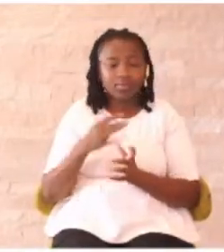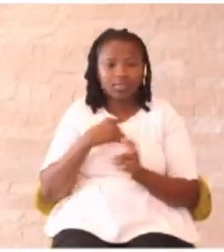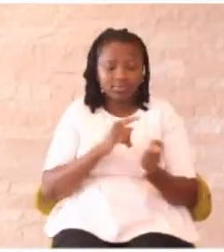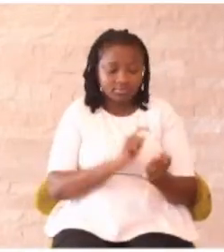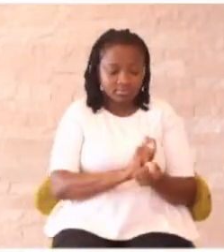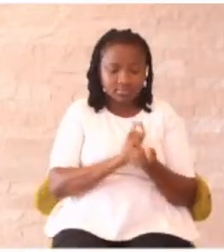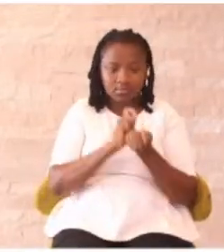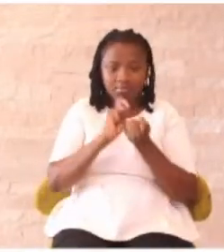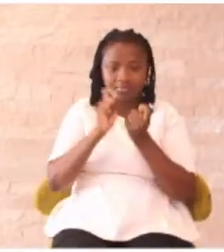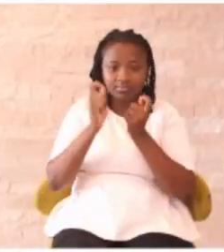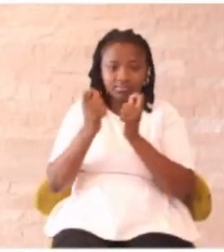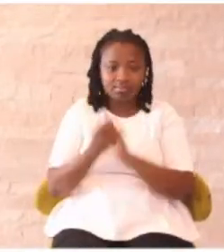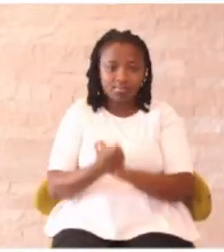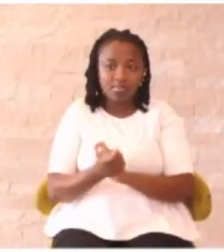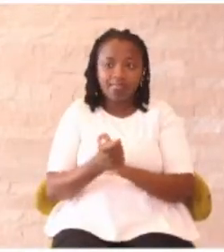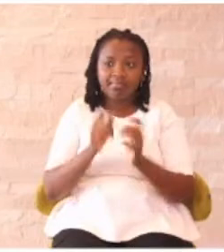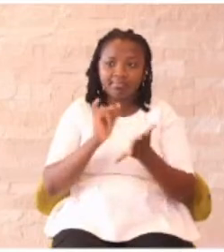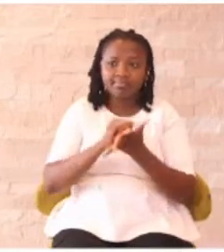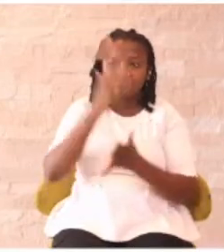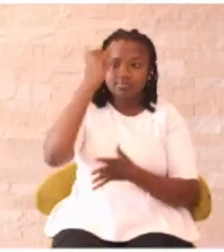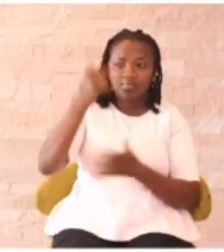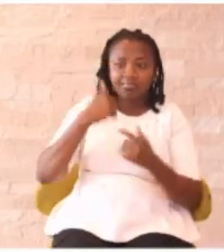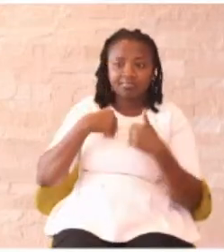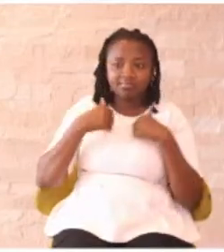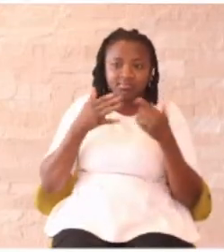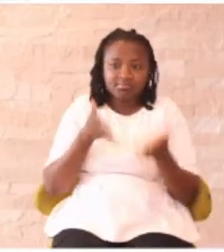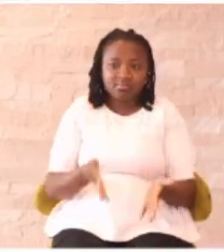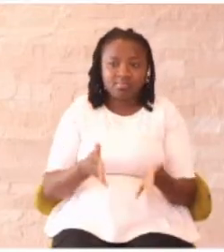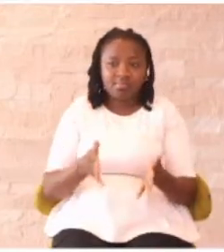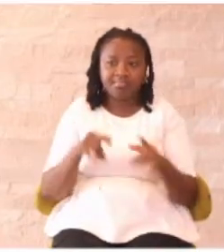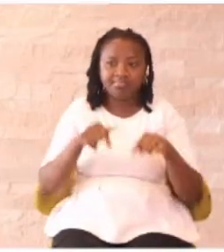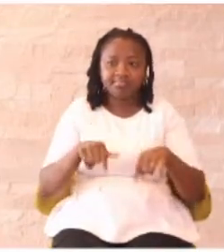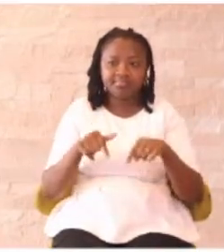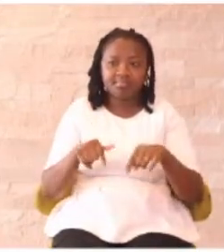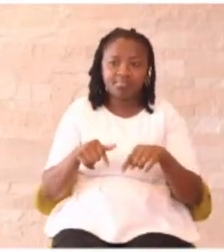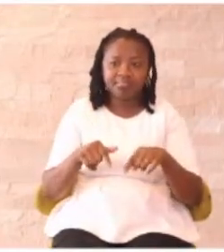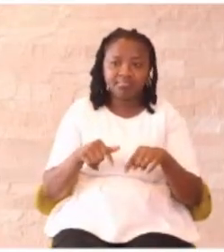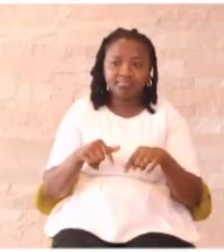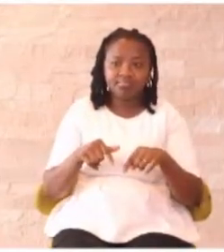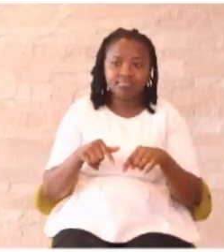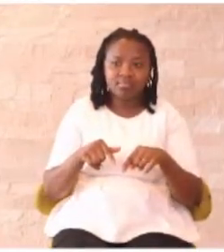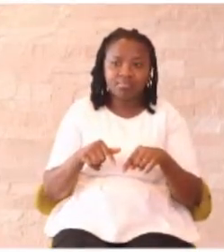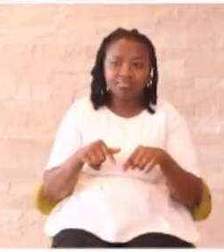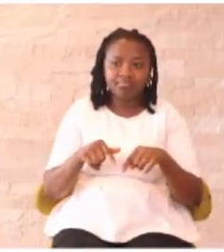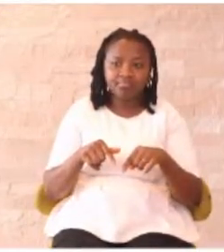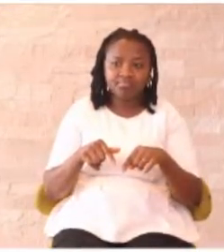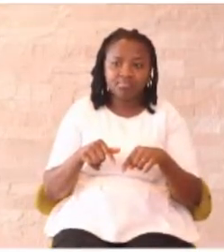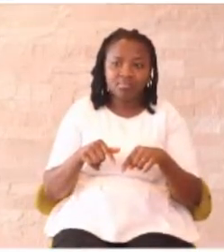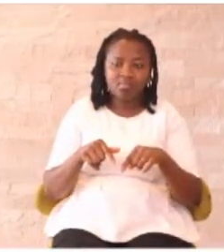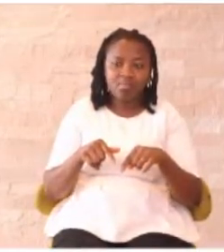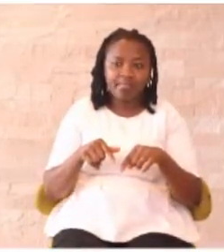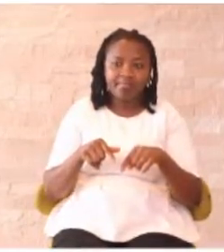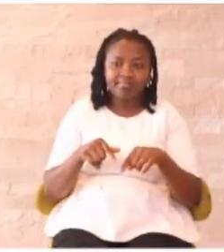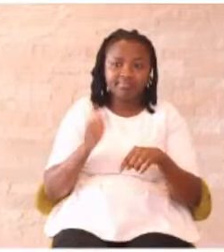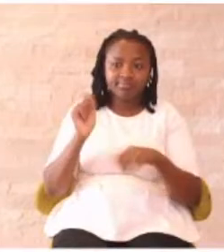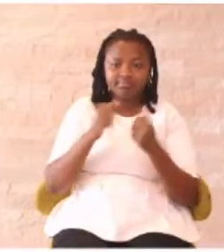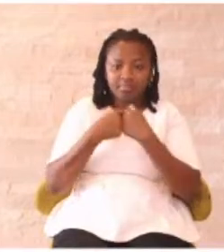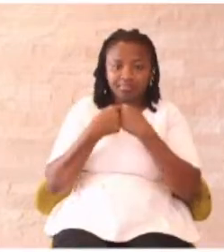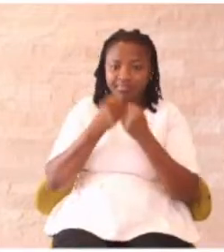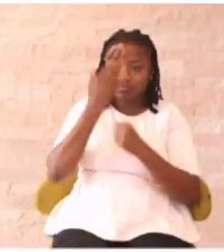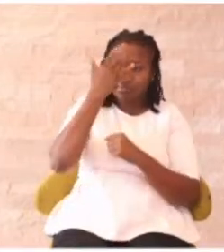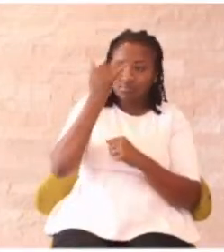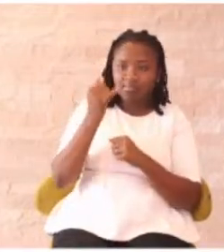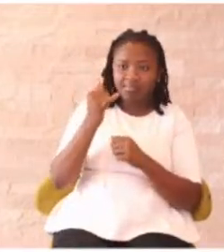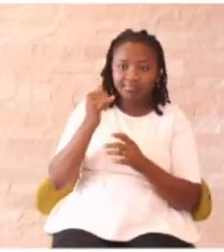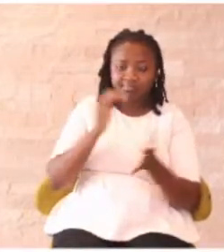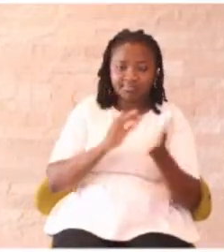transitions, and that is why I am here today. So can I say it's a challenge? It was a challenge because at some point there